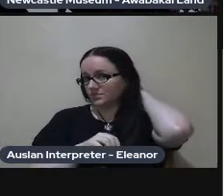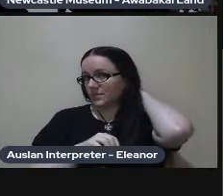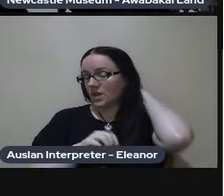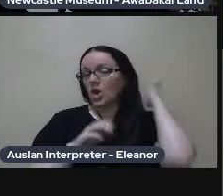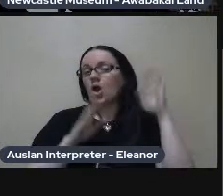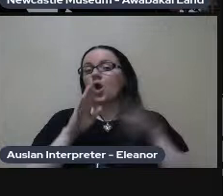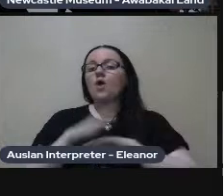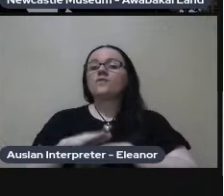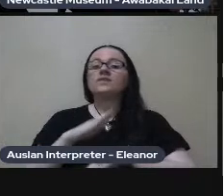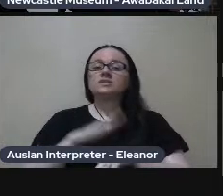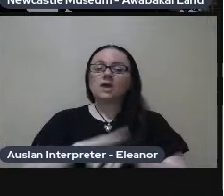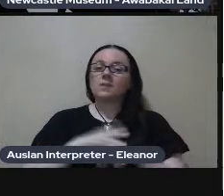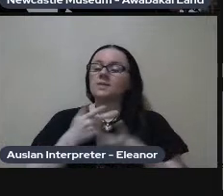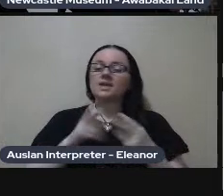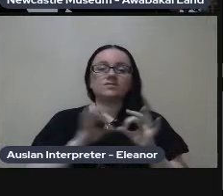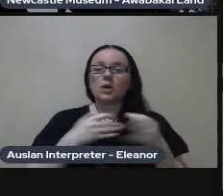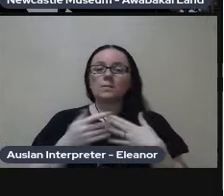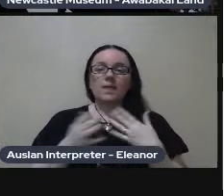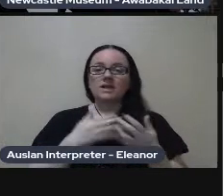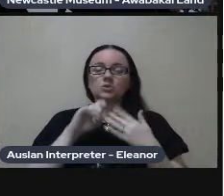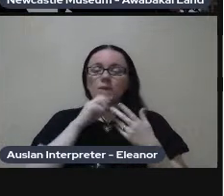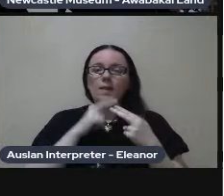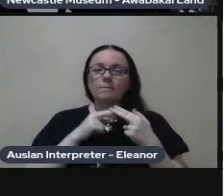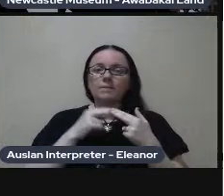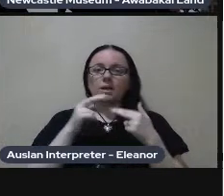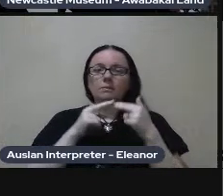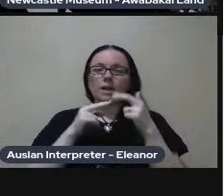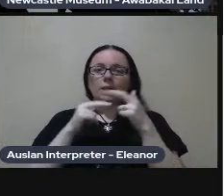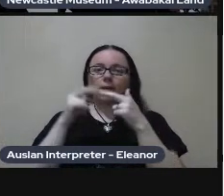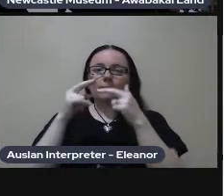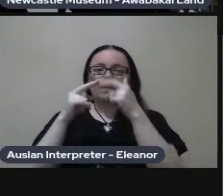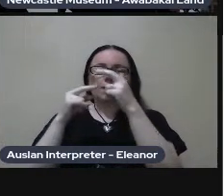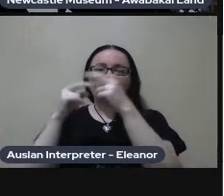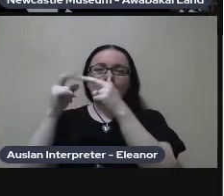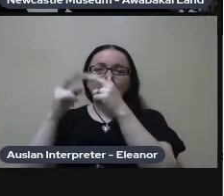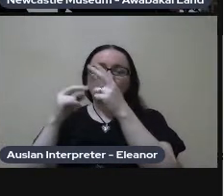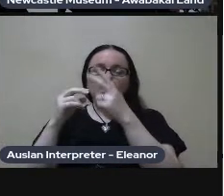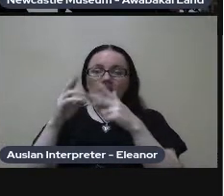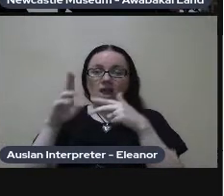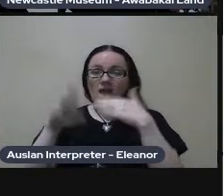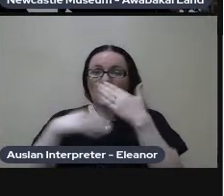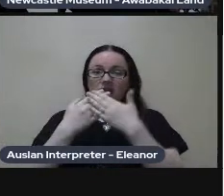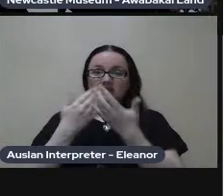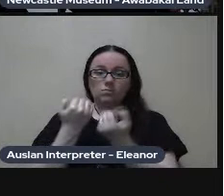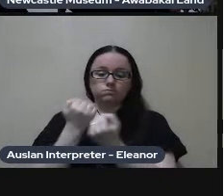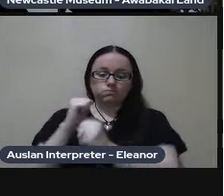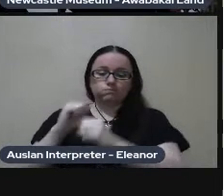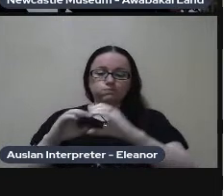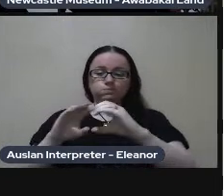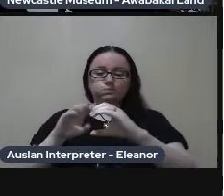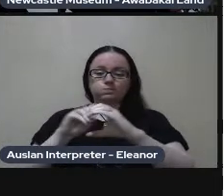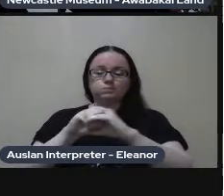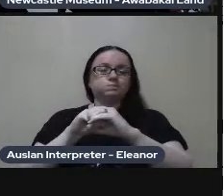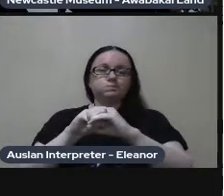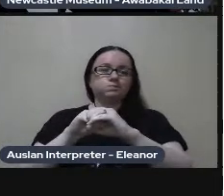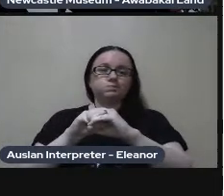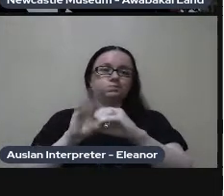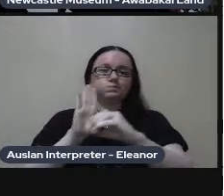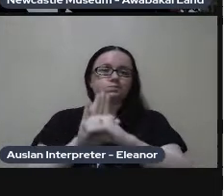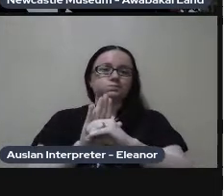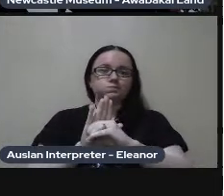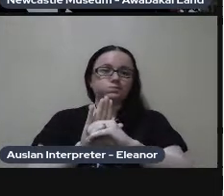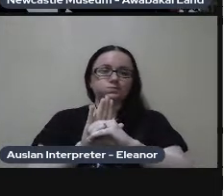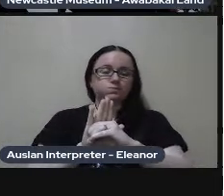well controlled and managed, they'll just keep building up and building up until eventually they close up that blood vessel and the blood